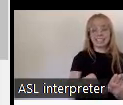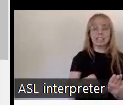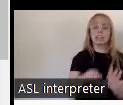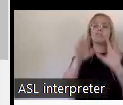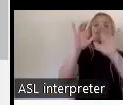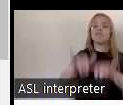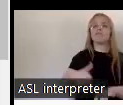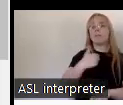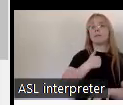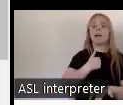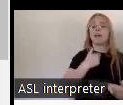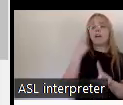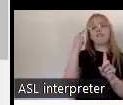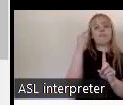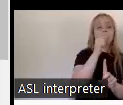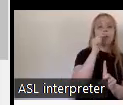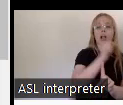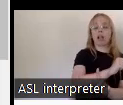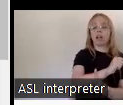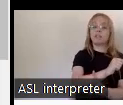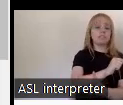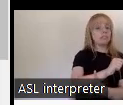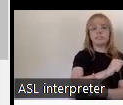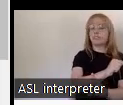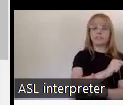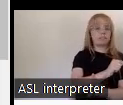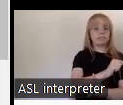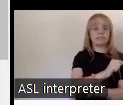someone, because we don't want to put